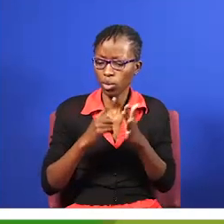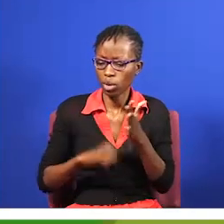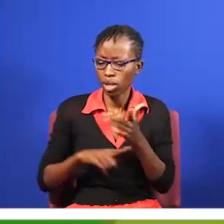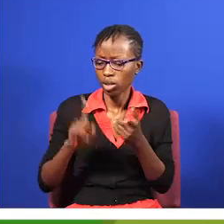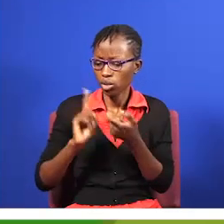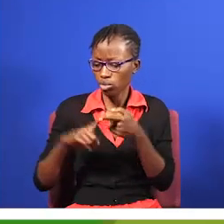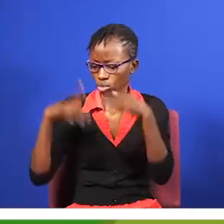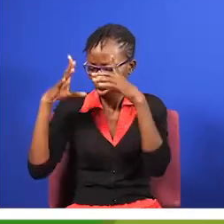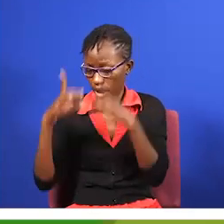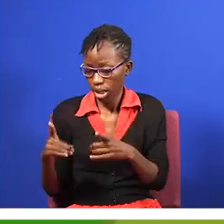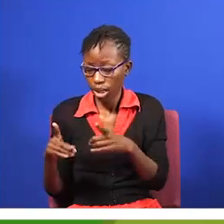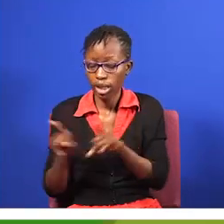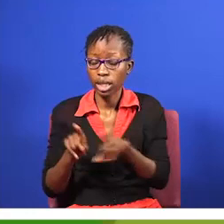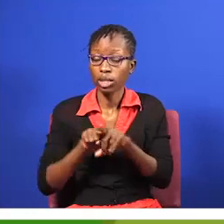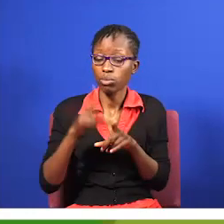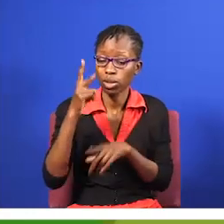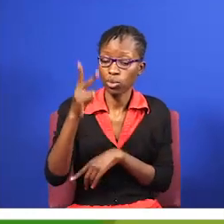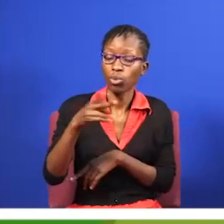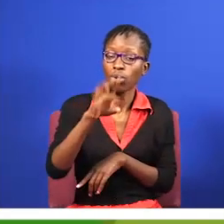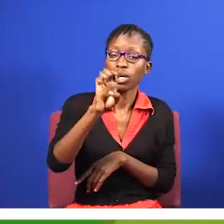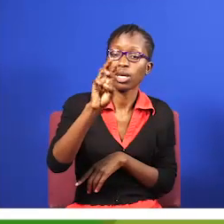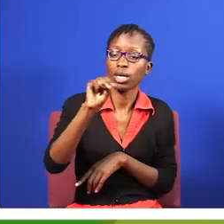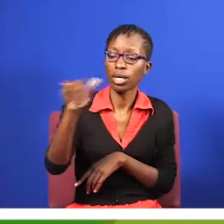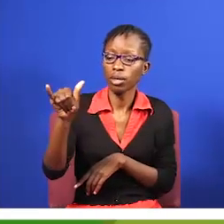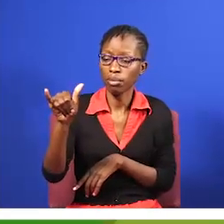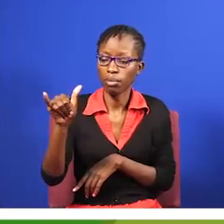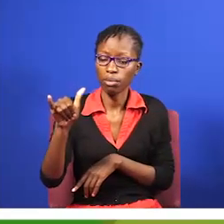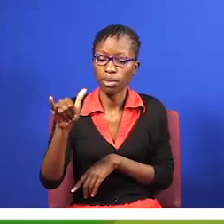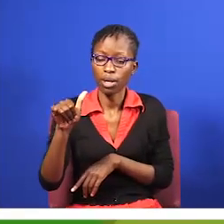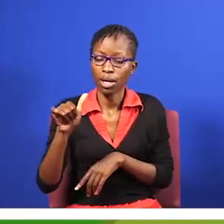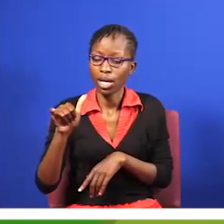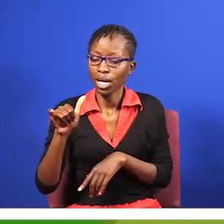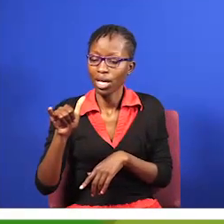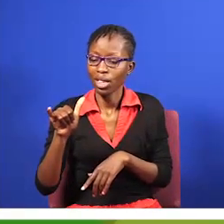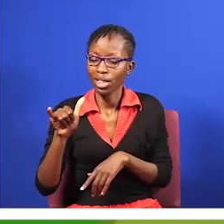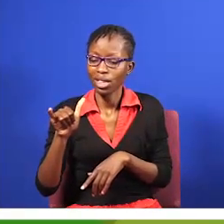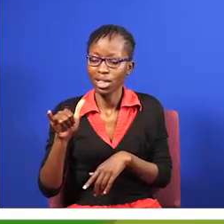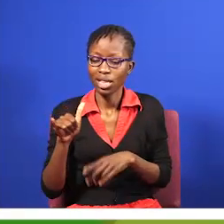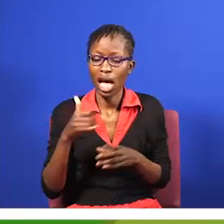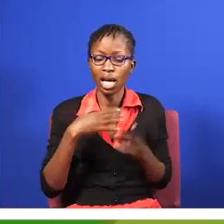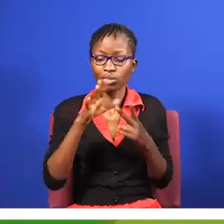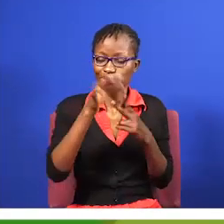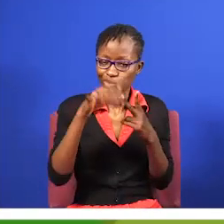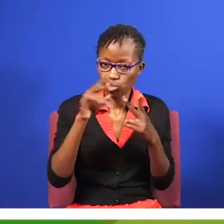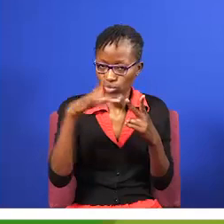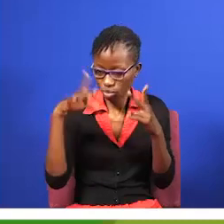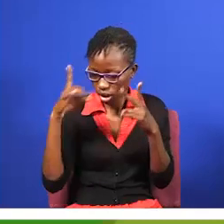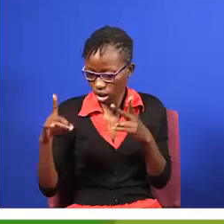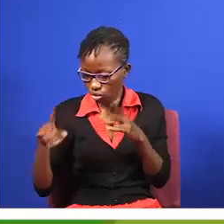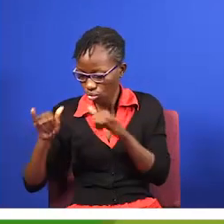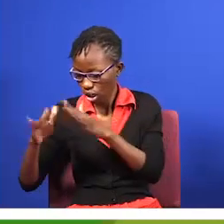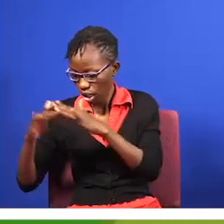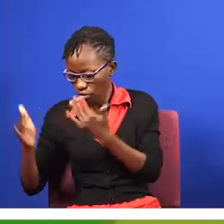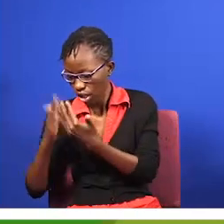a choice? Like we saw, Emmy had the option of staying in the house to take care of the